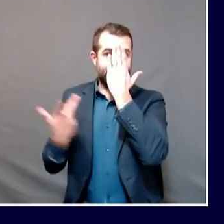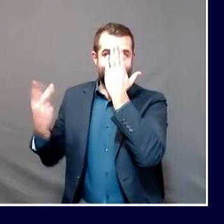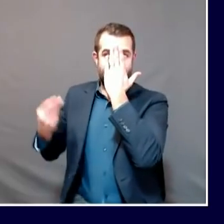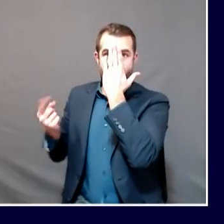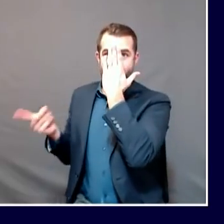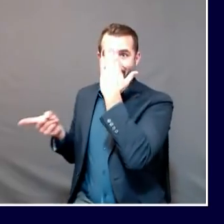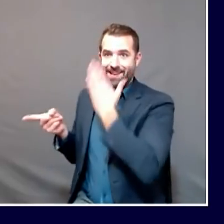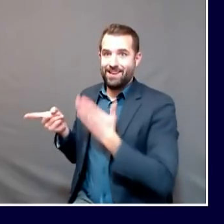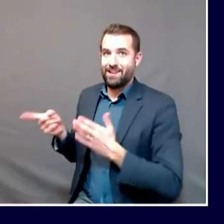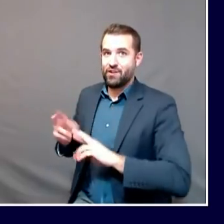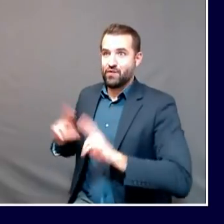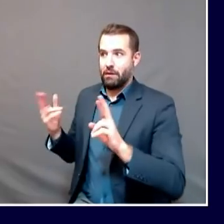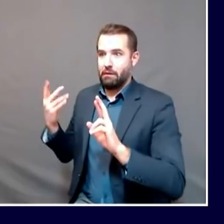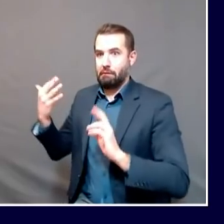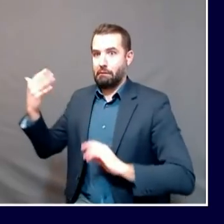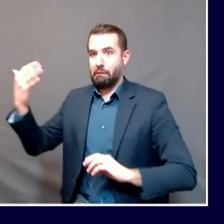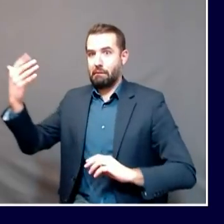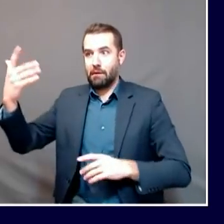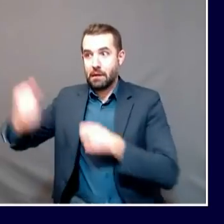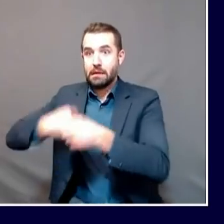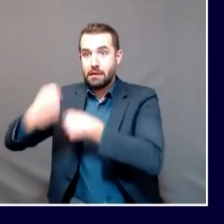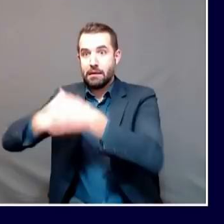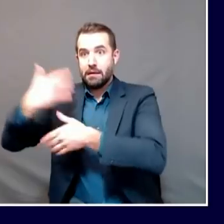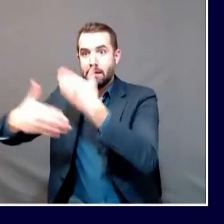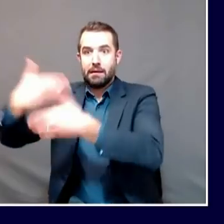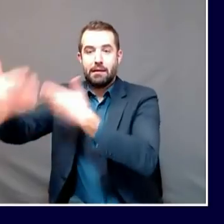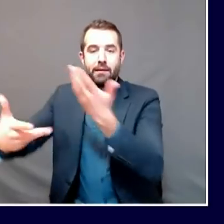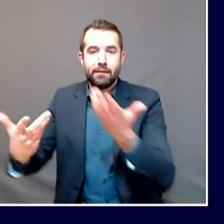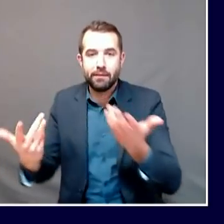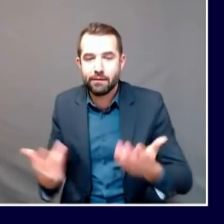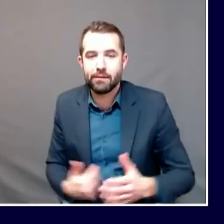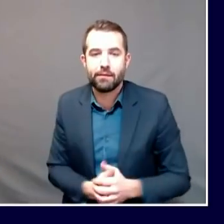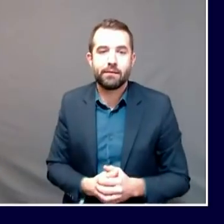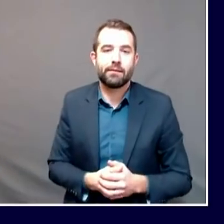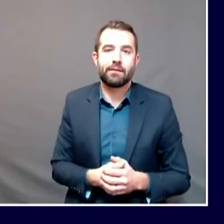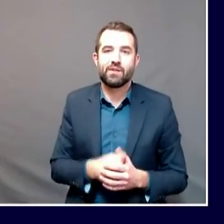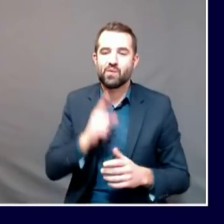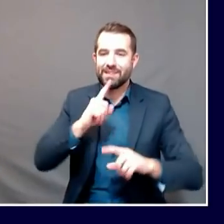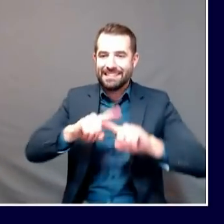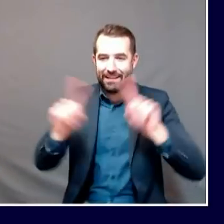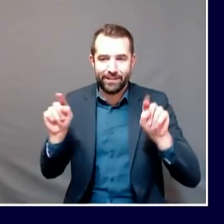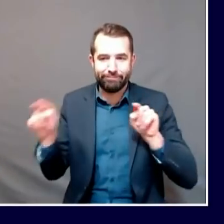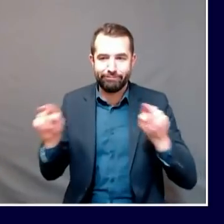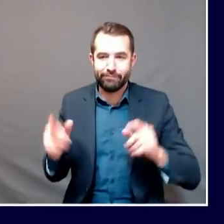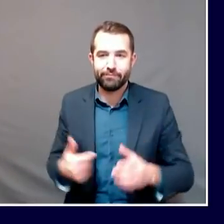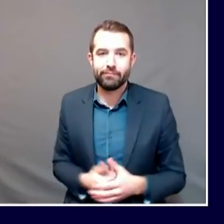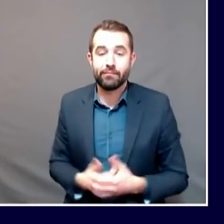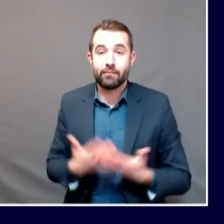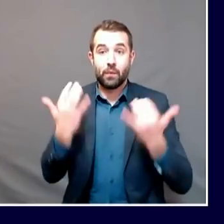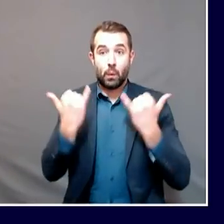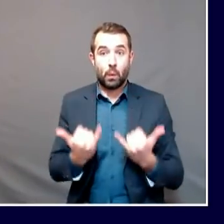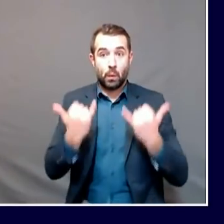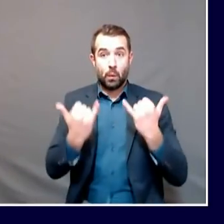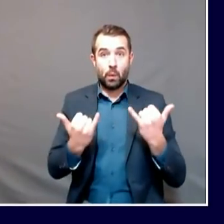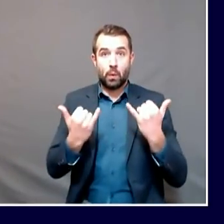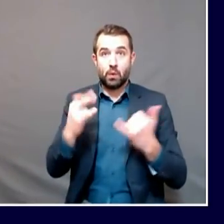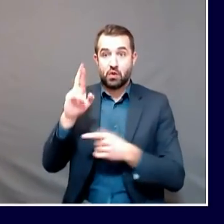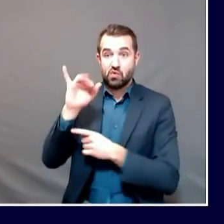The risk that is facing us squarely in the face right now is the risk from COVID, not the vaccine.